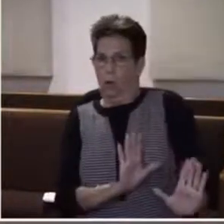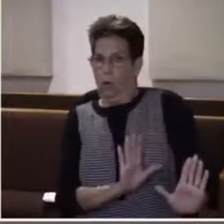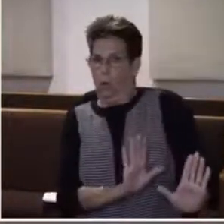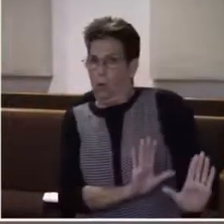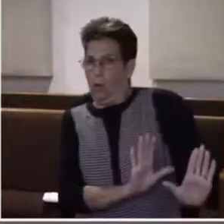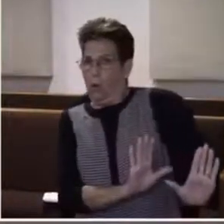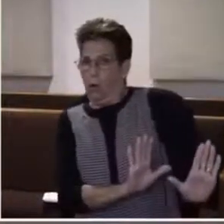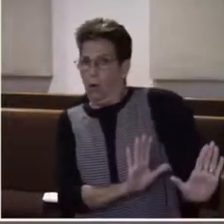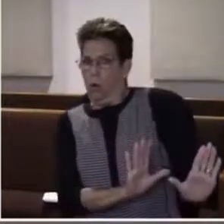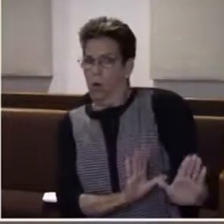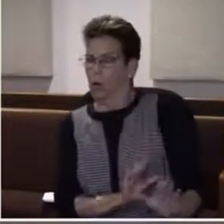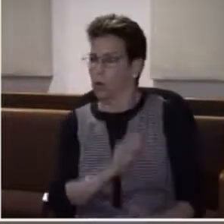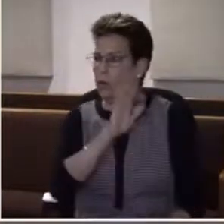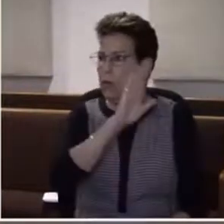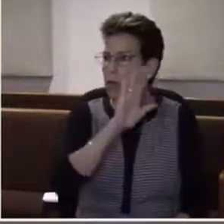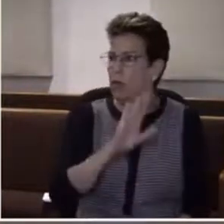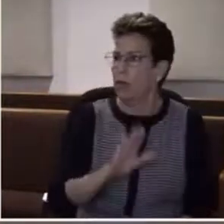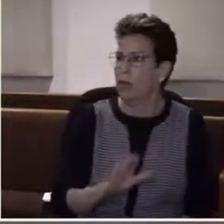They're the ones that